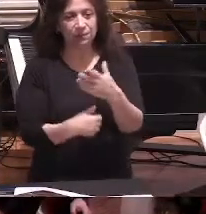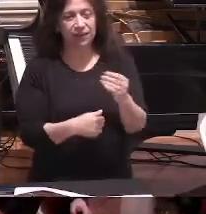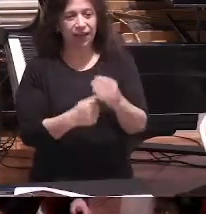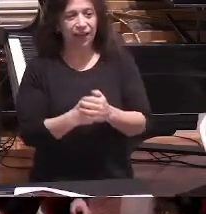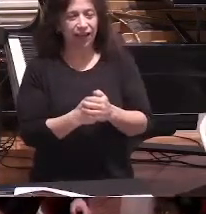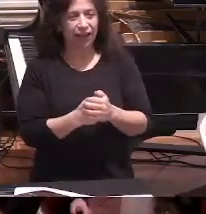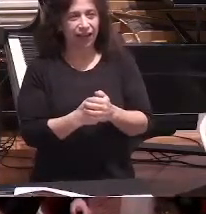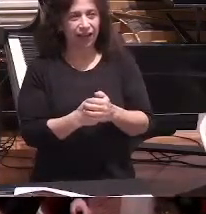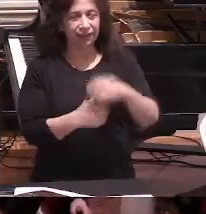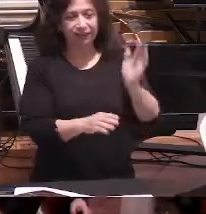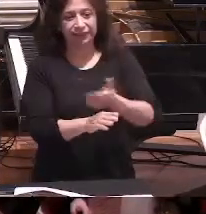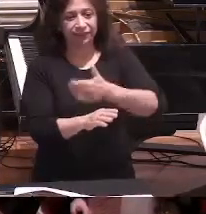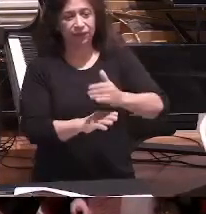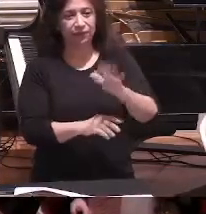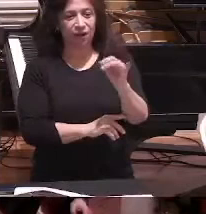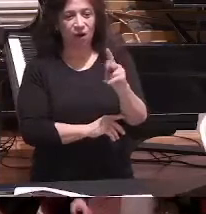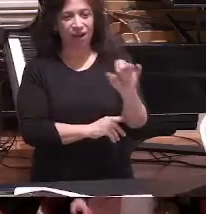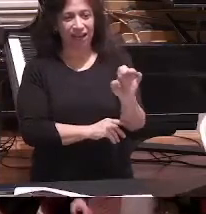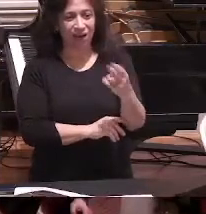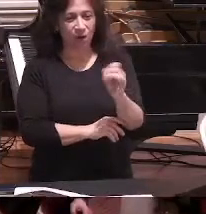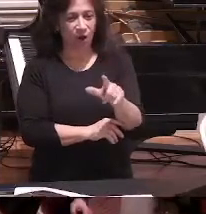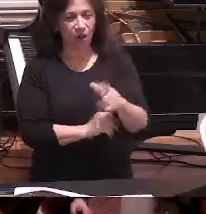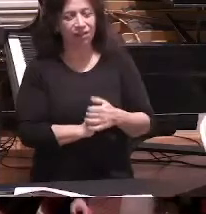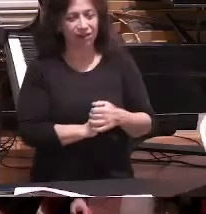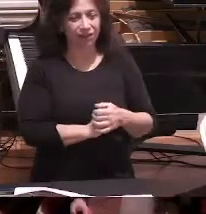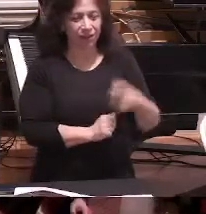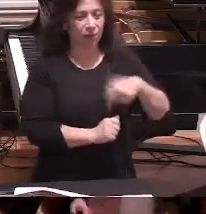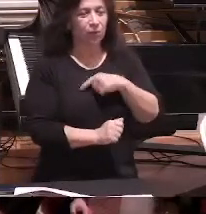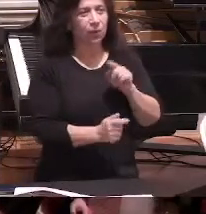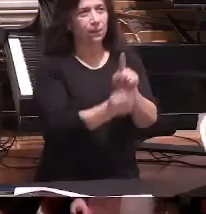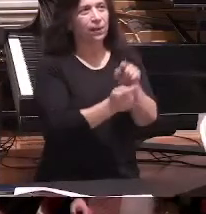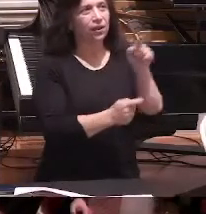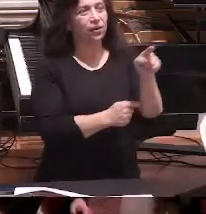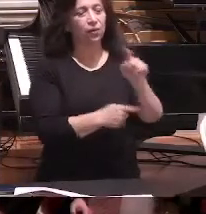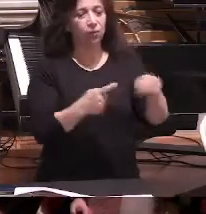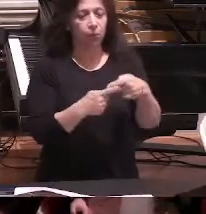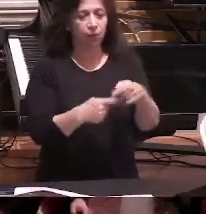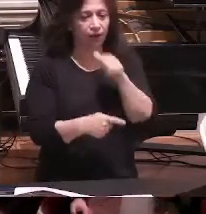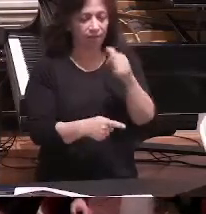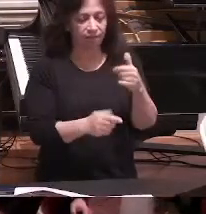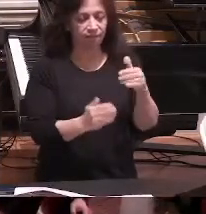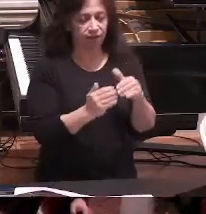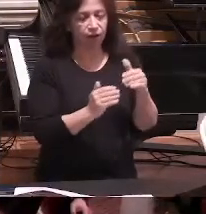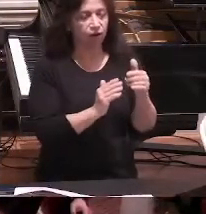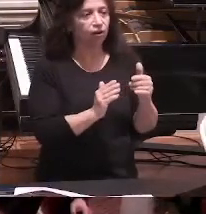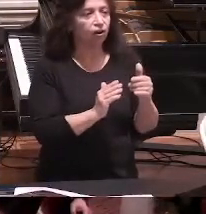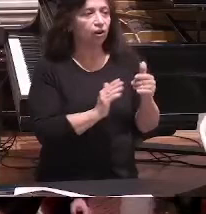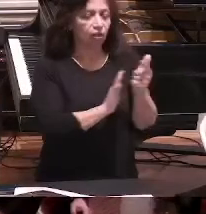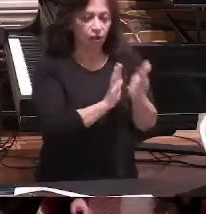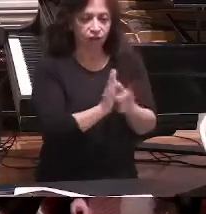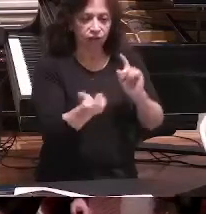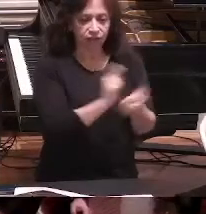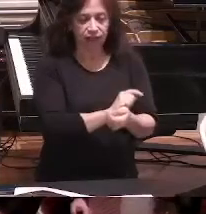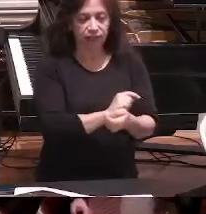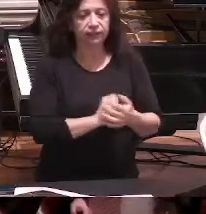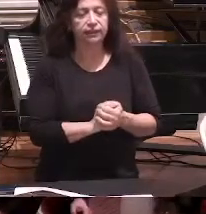ovations at Carnegie Hall. We meet you when unjust laws are overturned, and when the plane lands, and